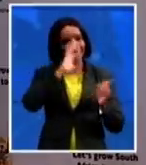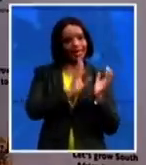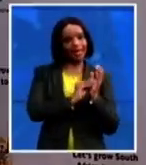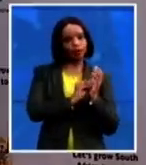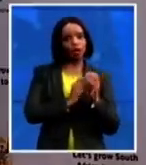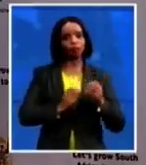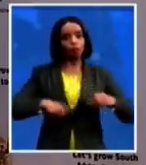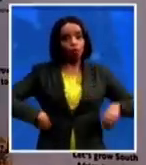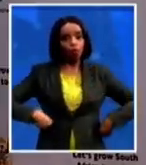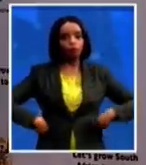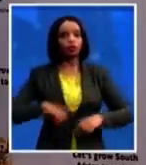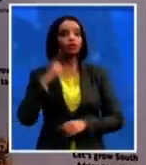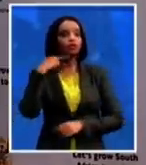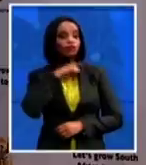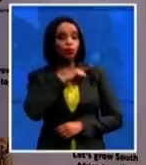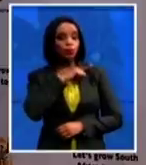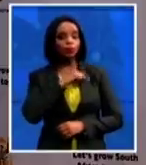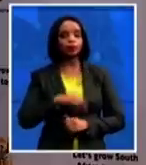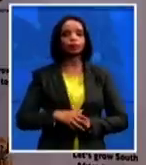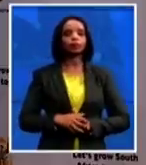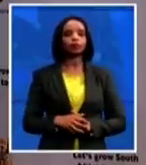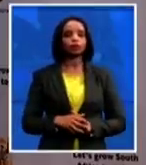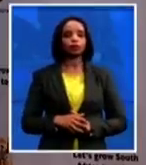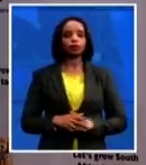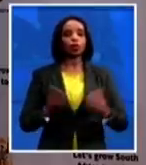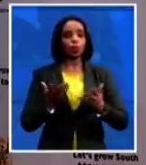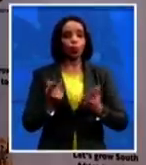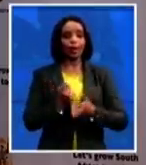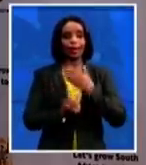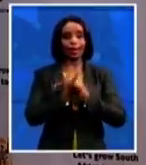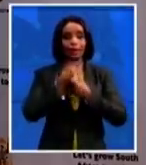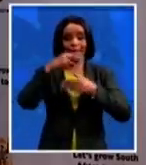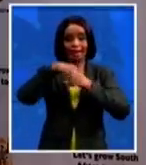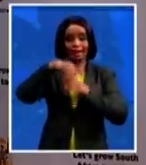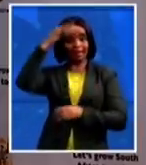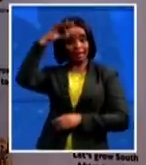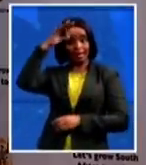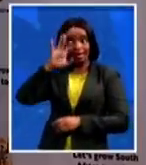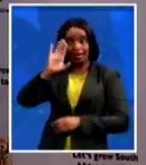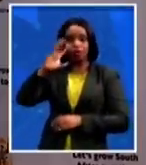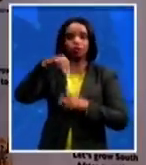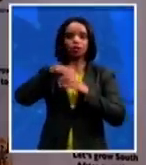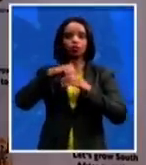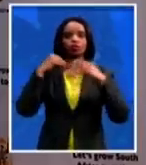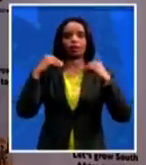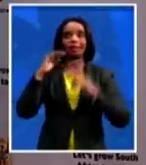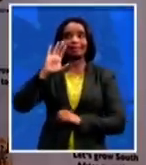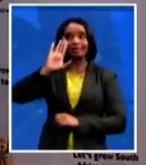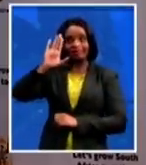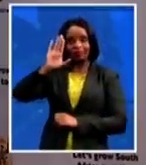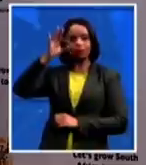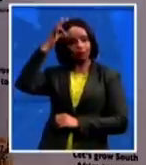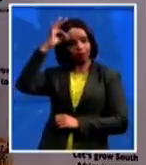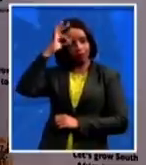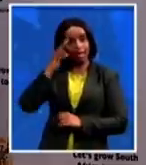in the public sector, including organs of state, is scheduled to submit its final report to President Cyril